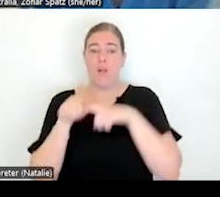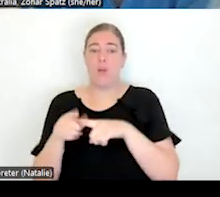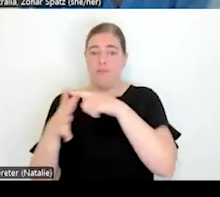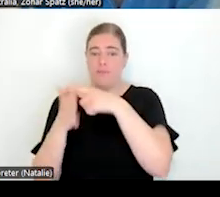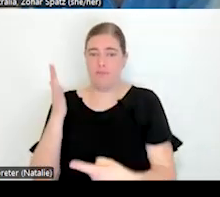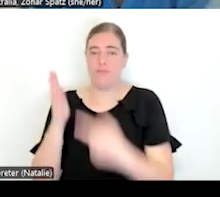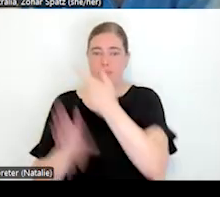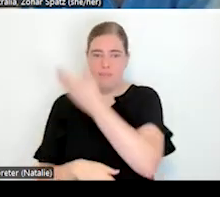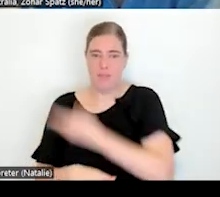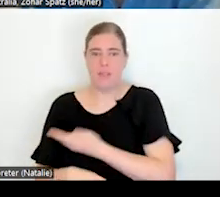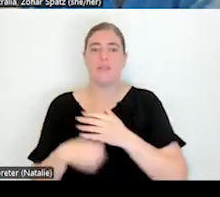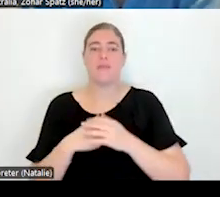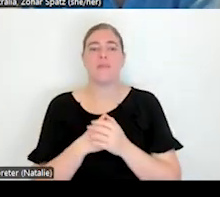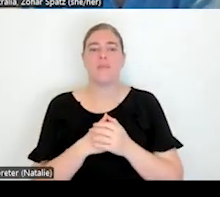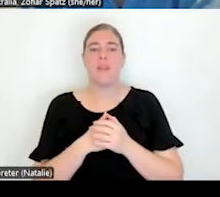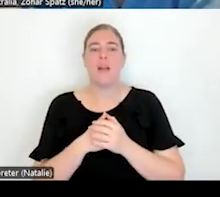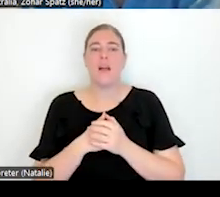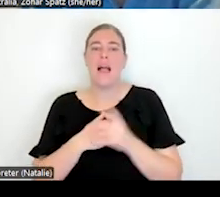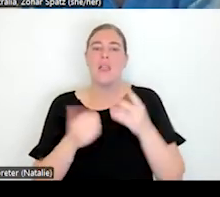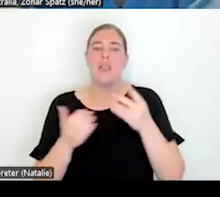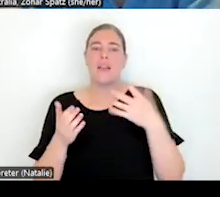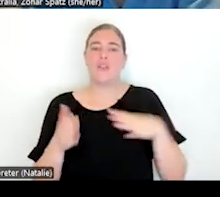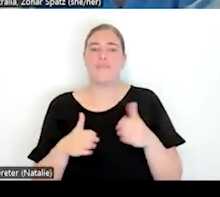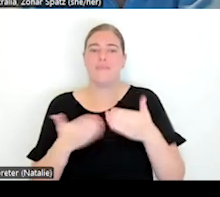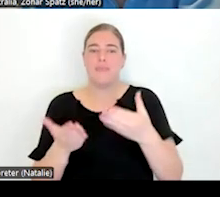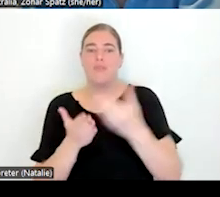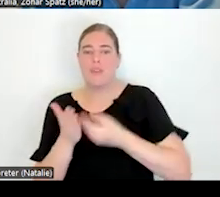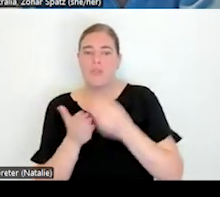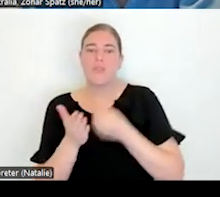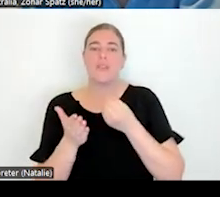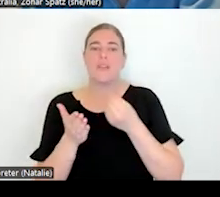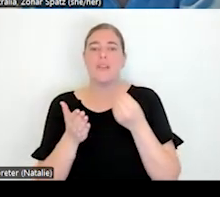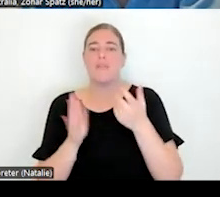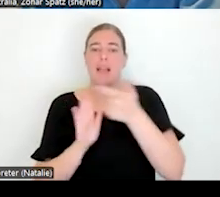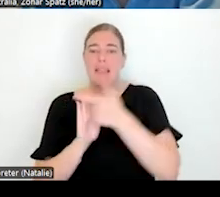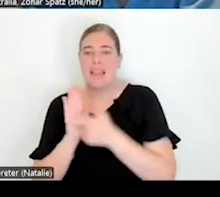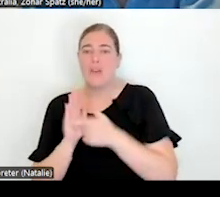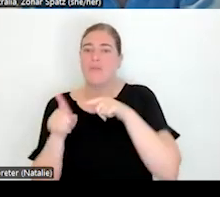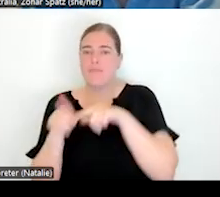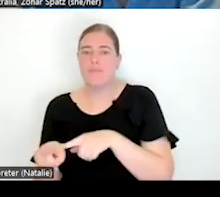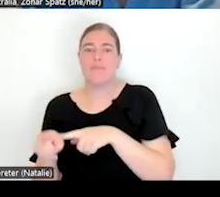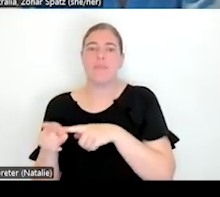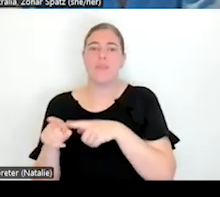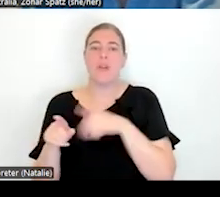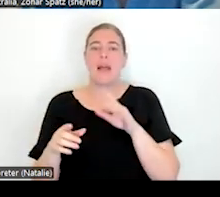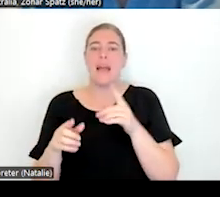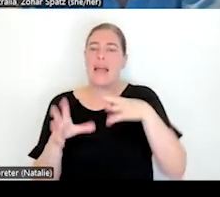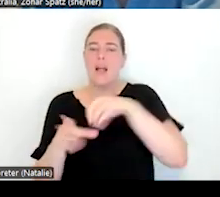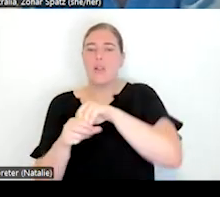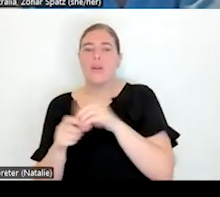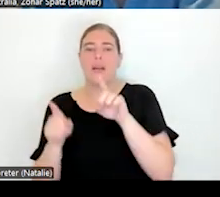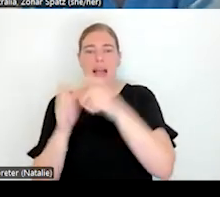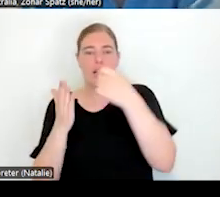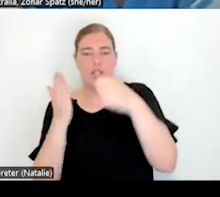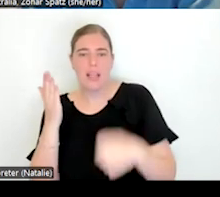and promote best practice. And these might include checklists, templates, and how-to guides. frameworks